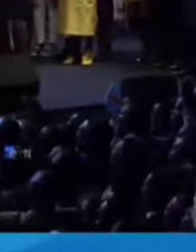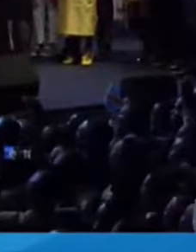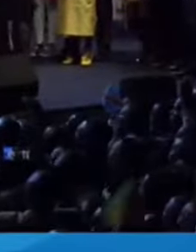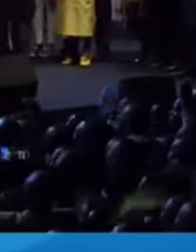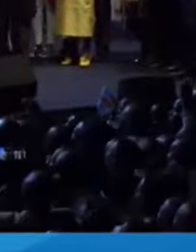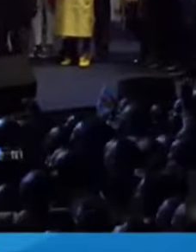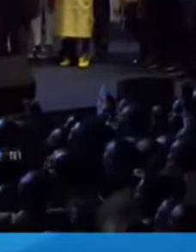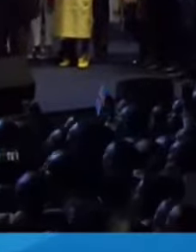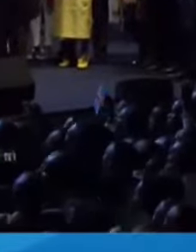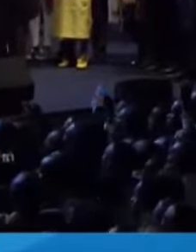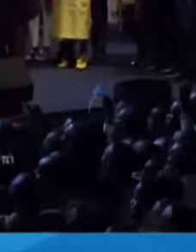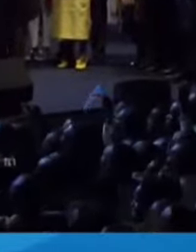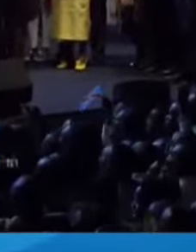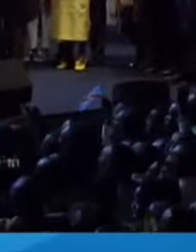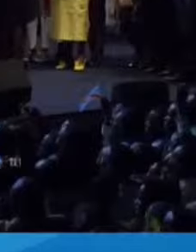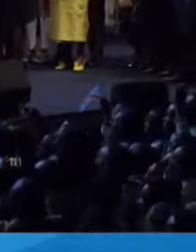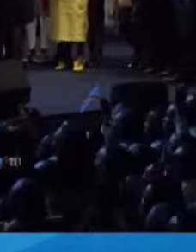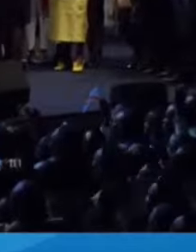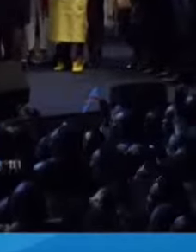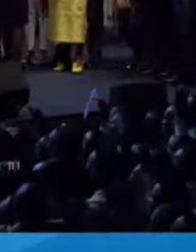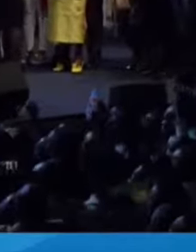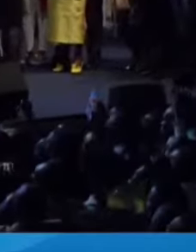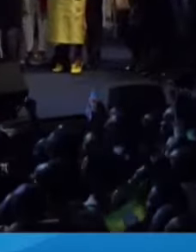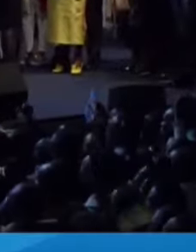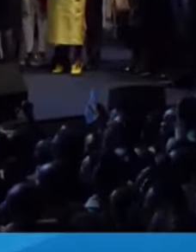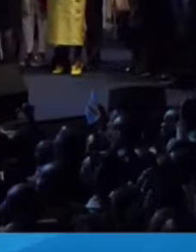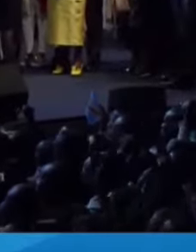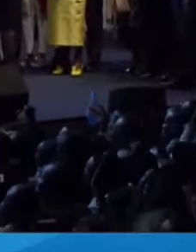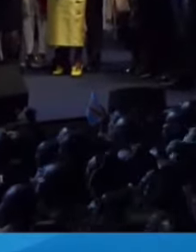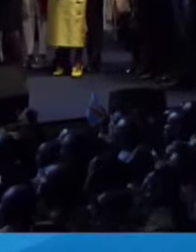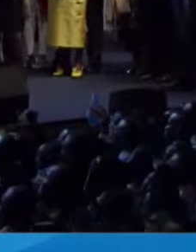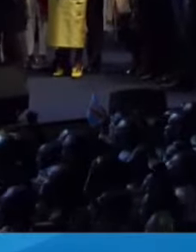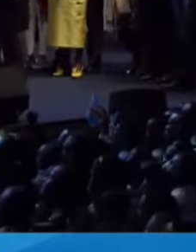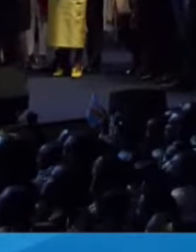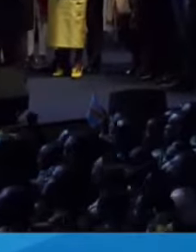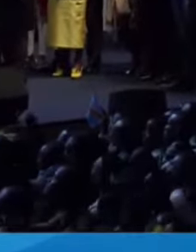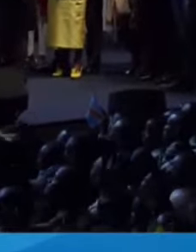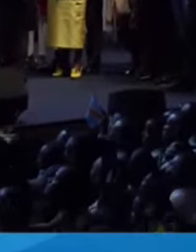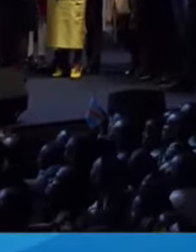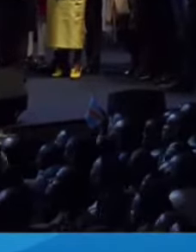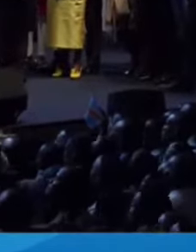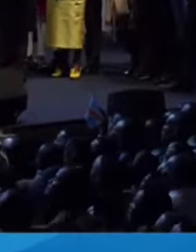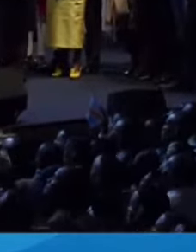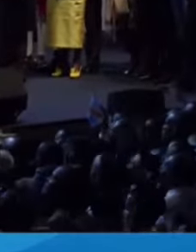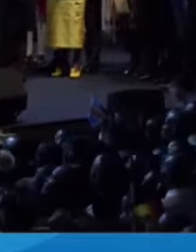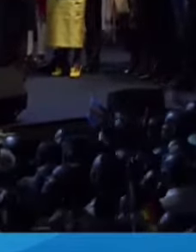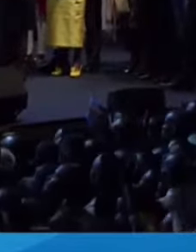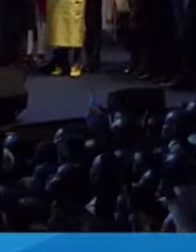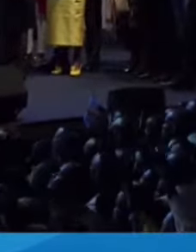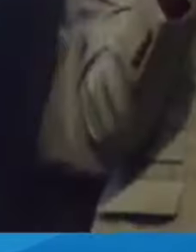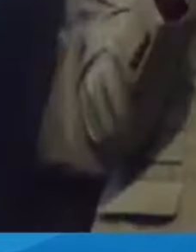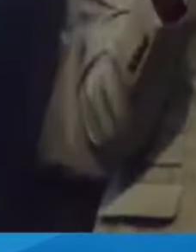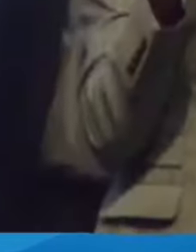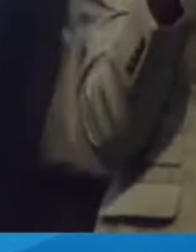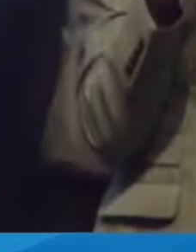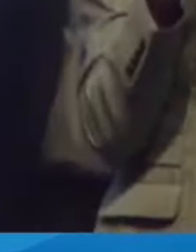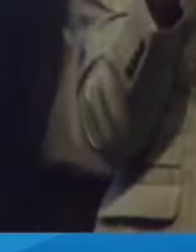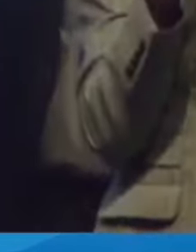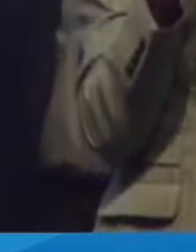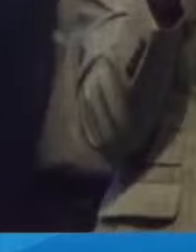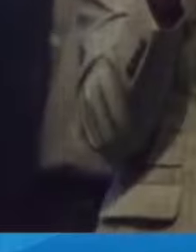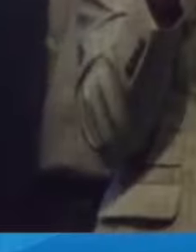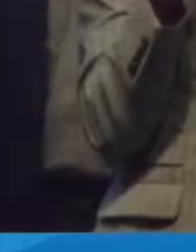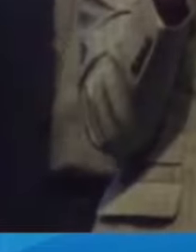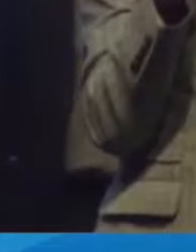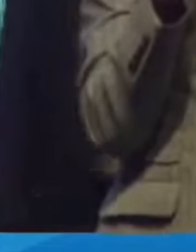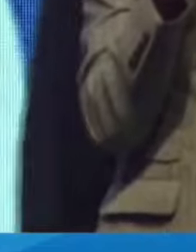said did you sense the power of God do you love the Lord so it's